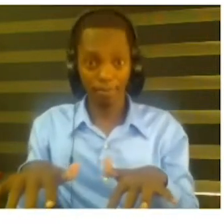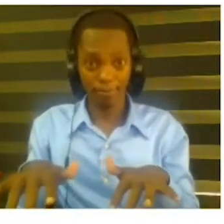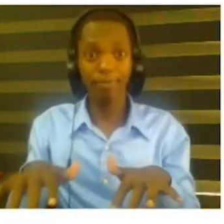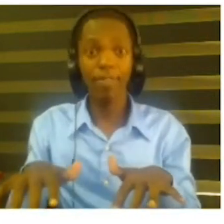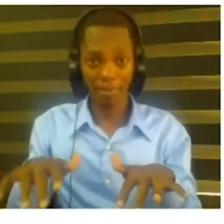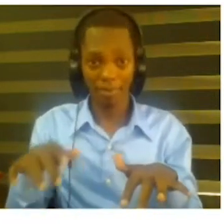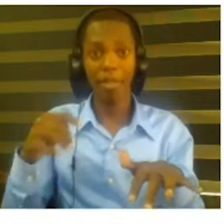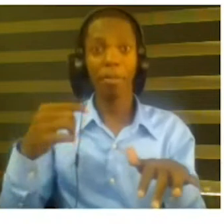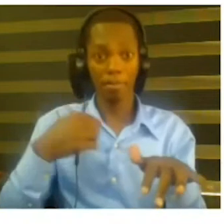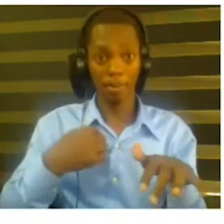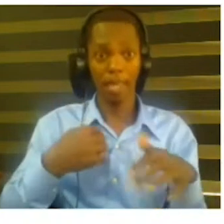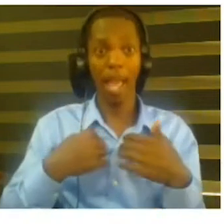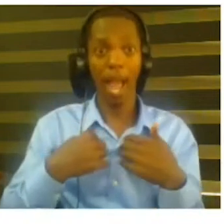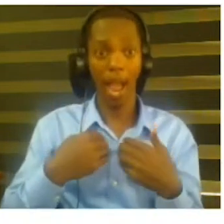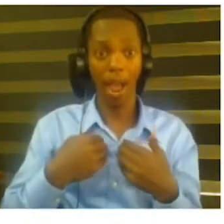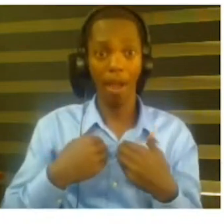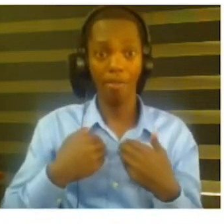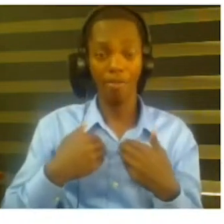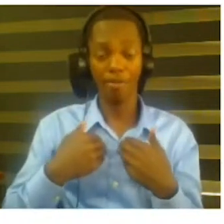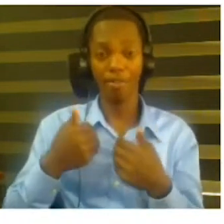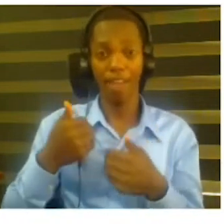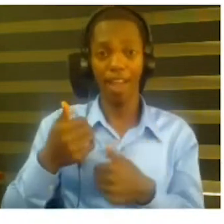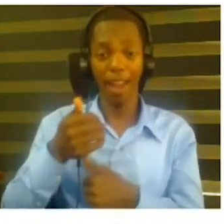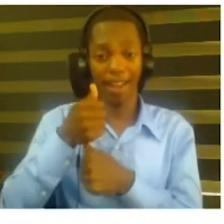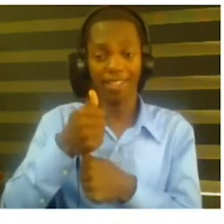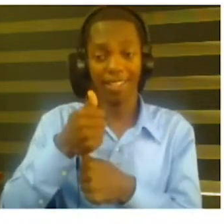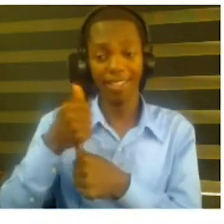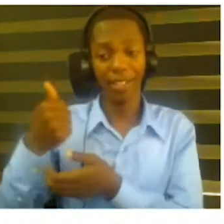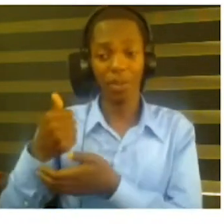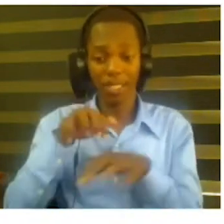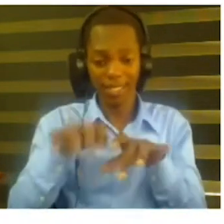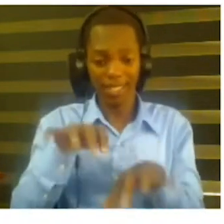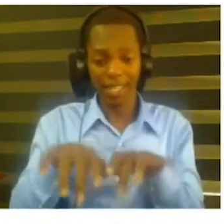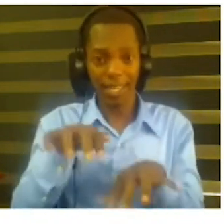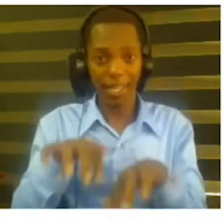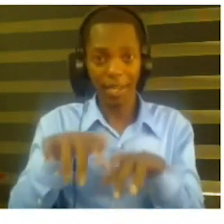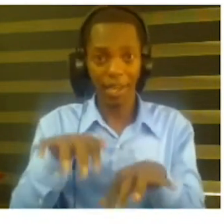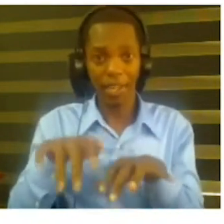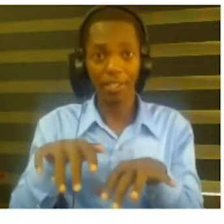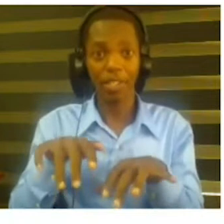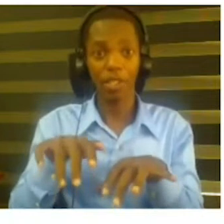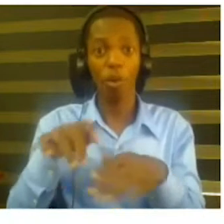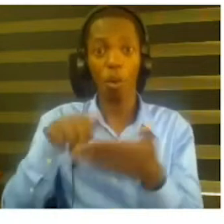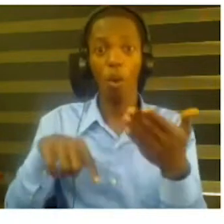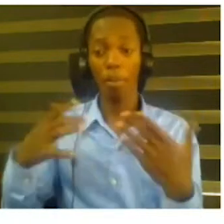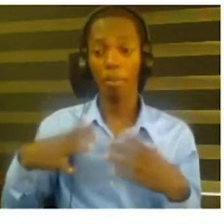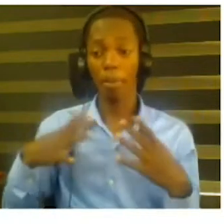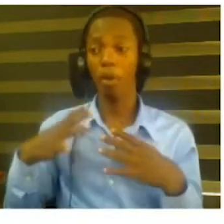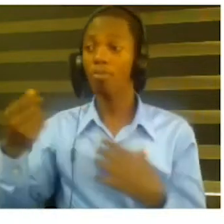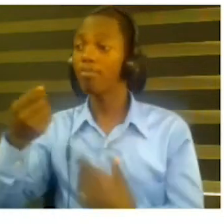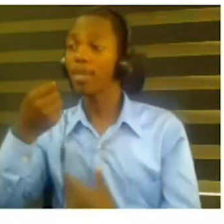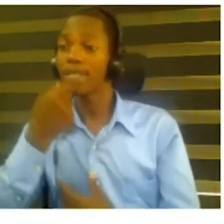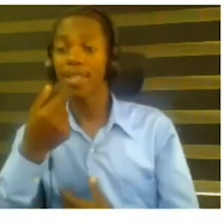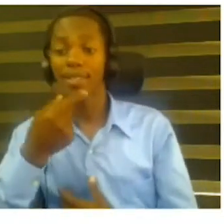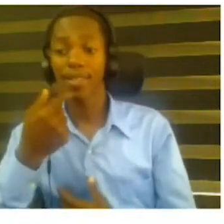typing what people say. So what Irene was saying, or later the questions that come in, so that I